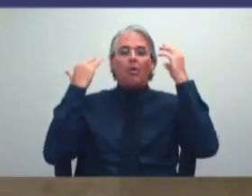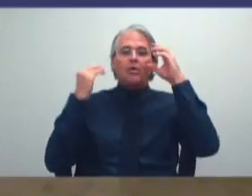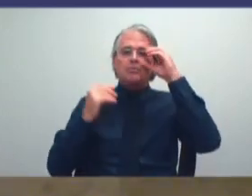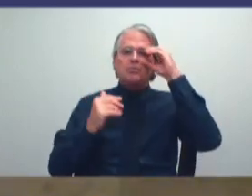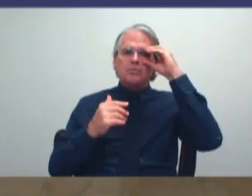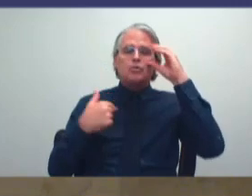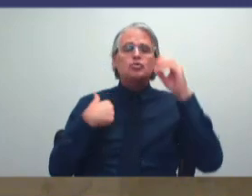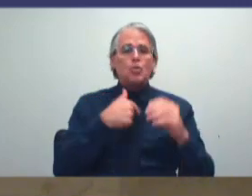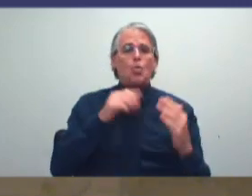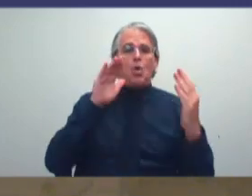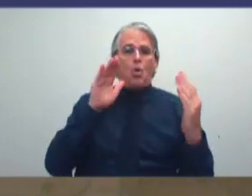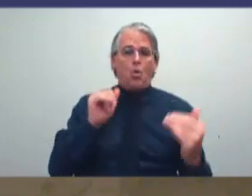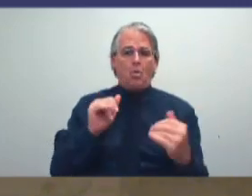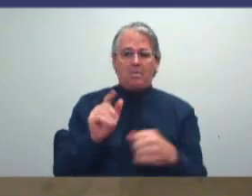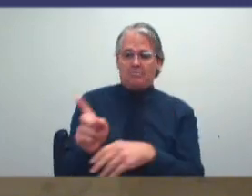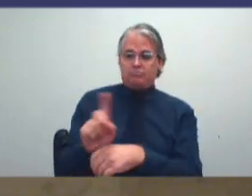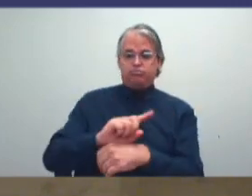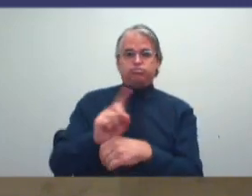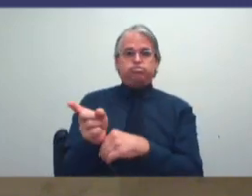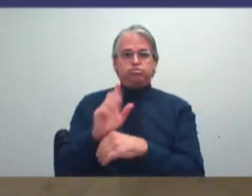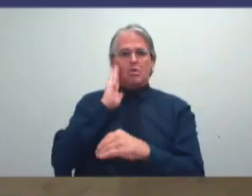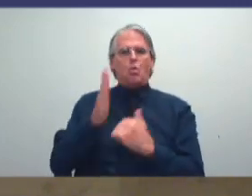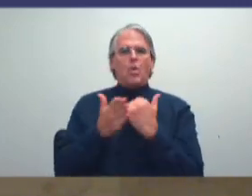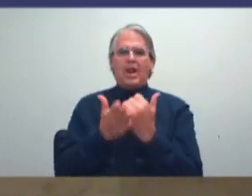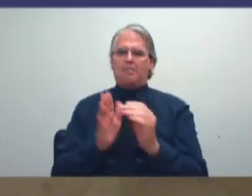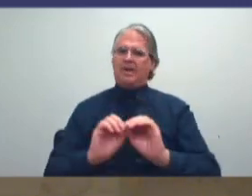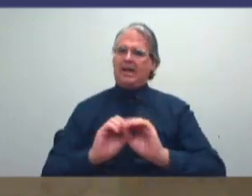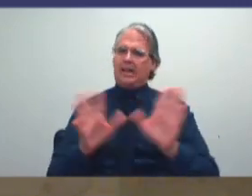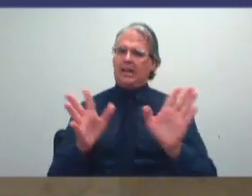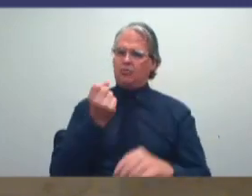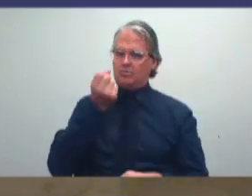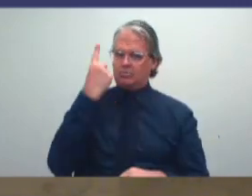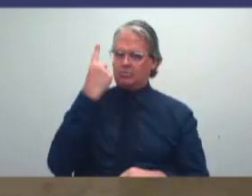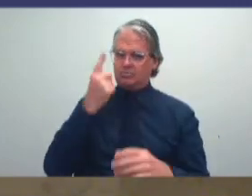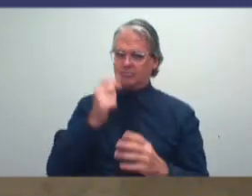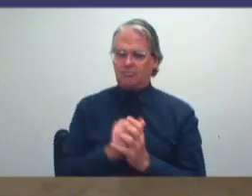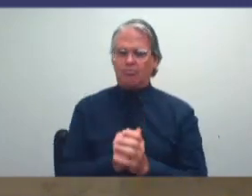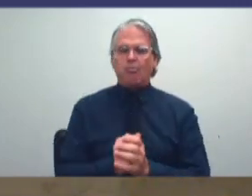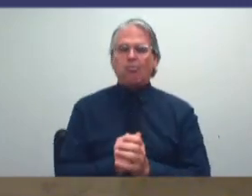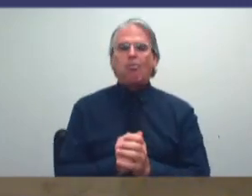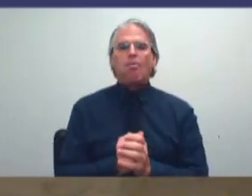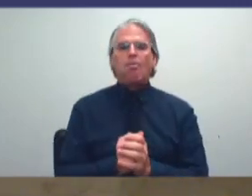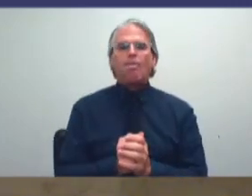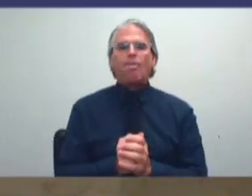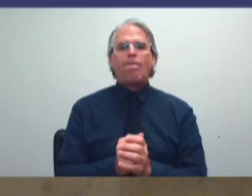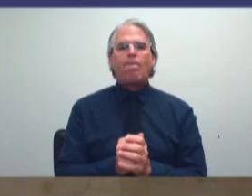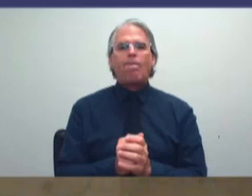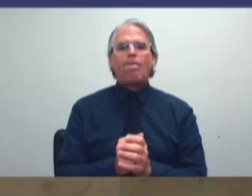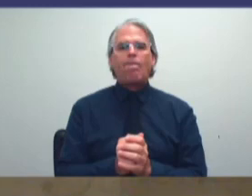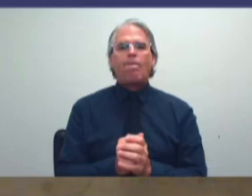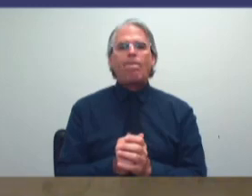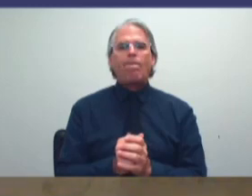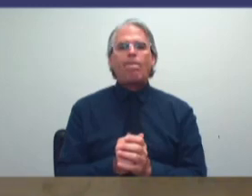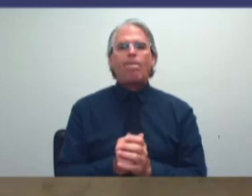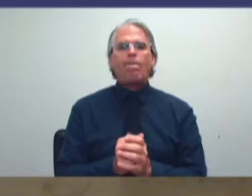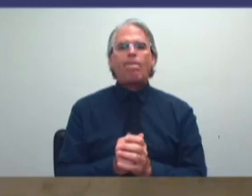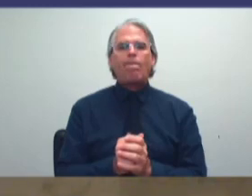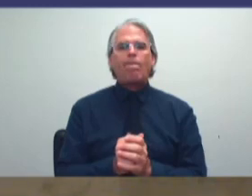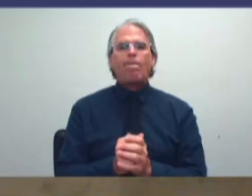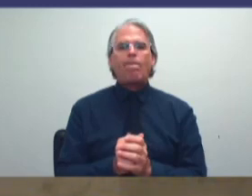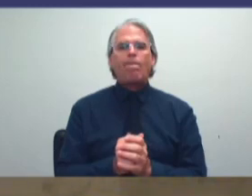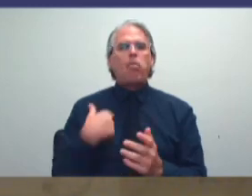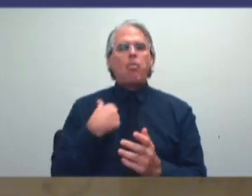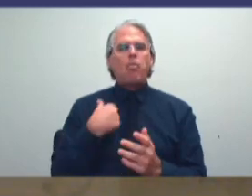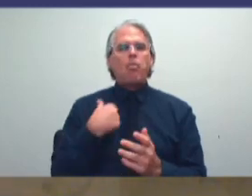situation. We took a local look at the data and sought a way to inform our citizens how the pandemic is affecting